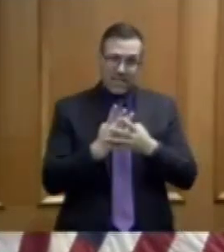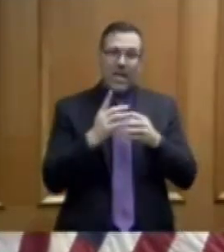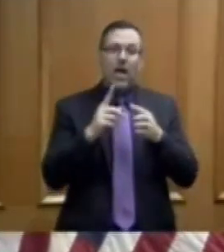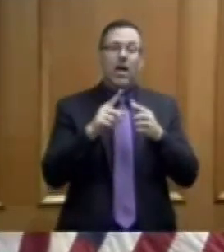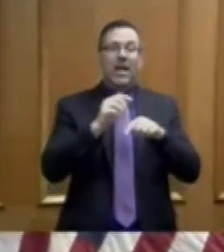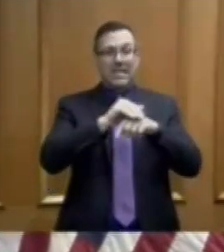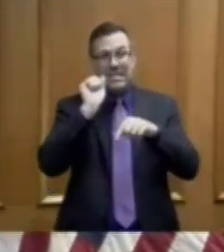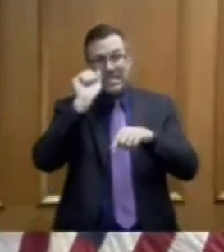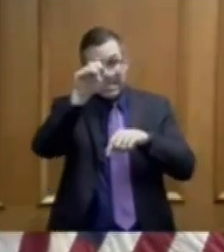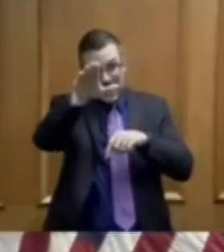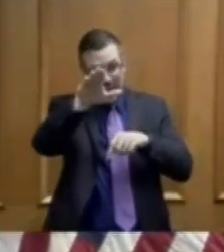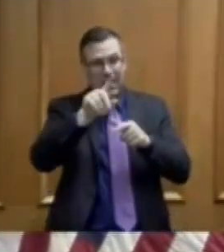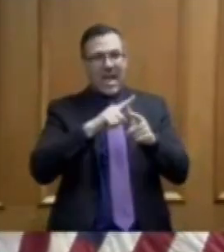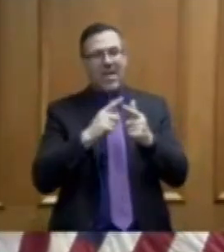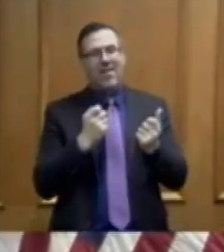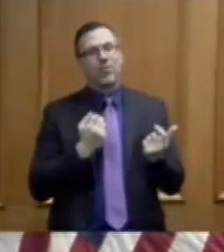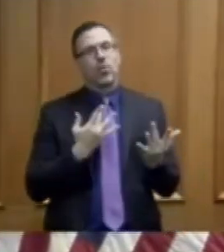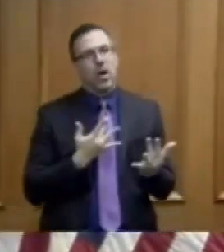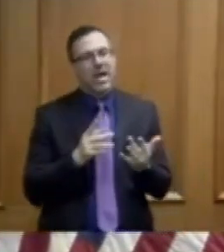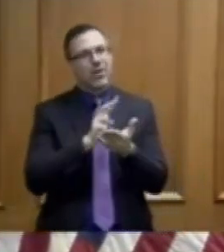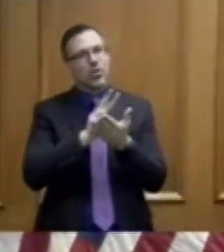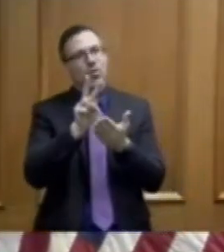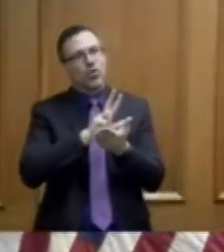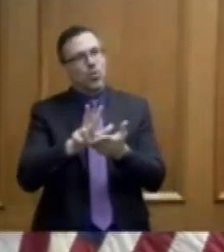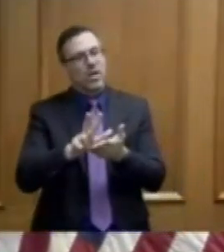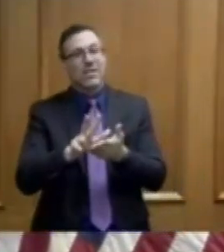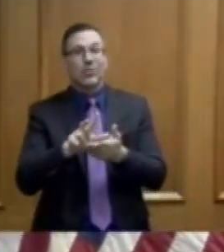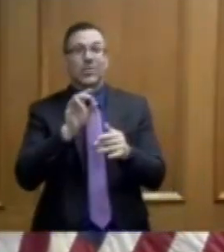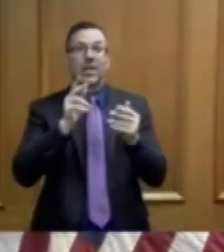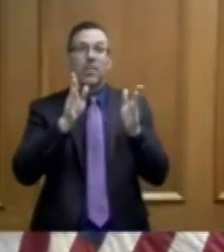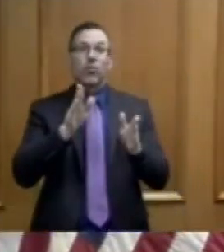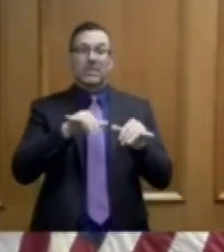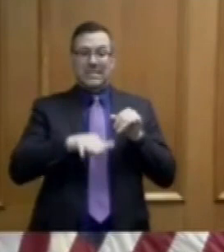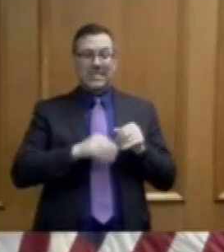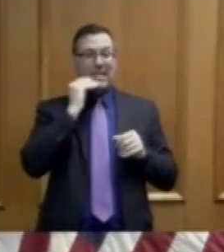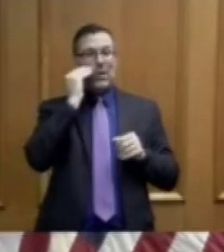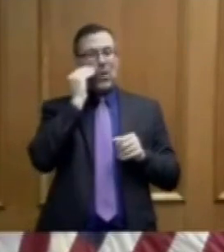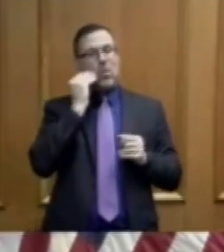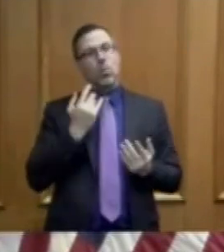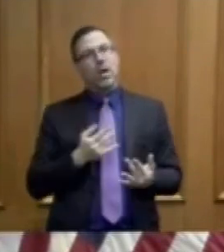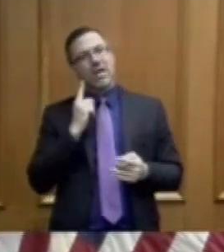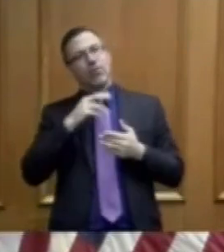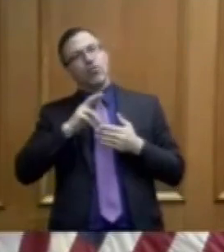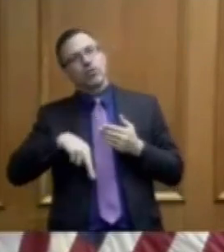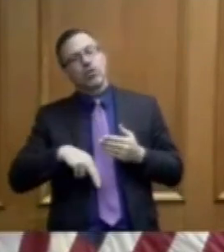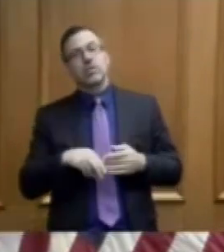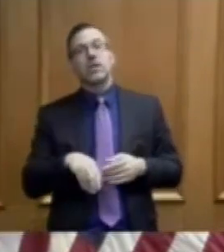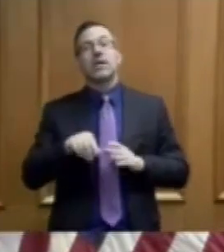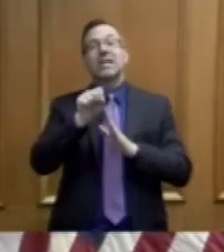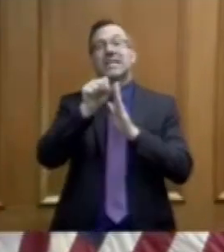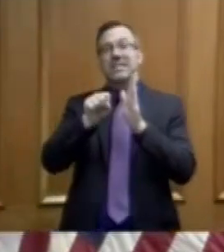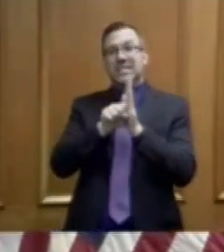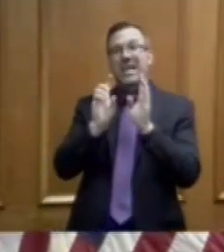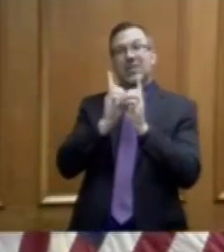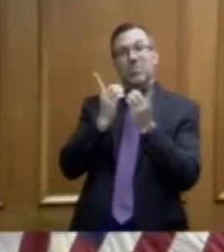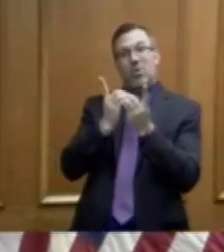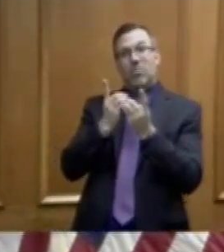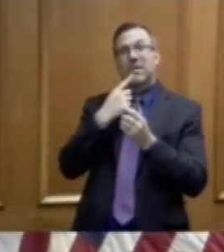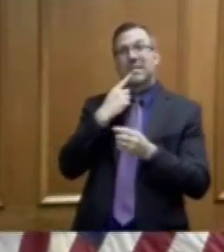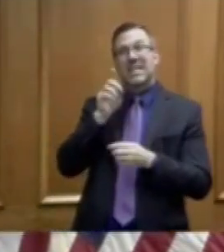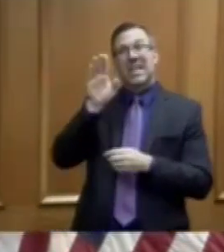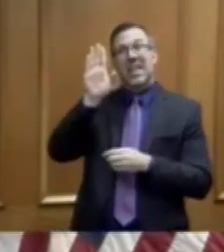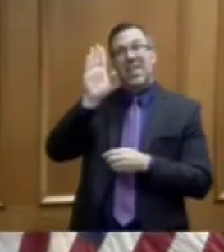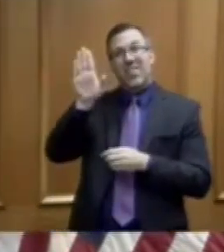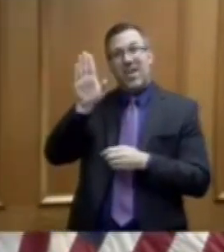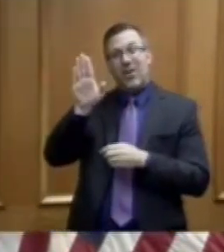that the state public health department, that their labs can return the results within 24 to 48